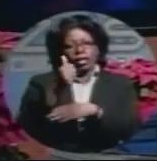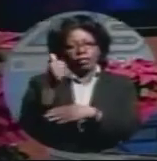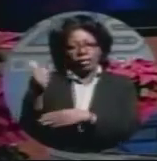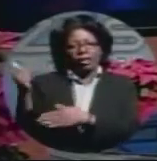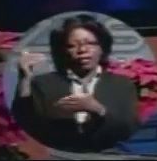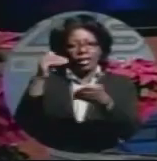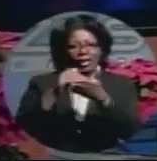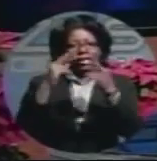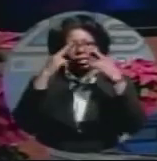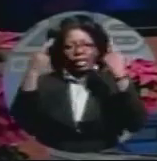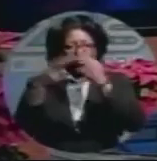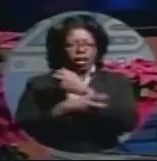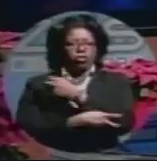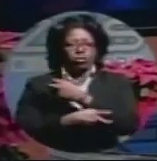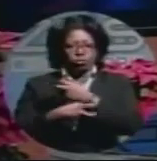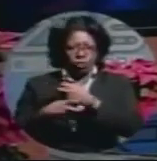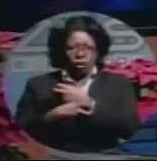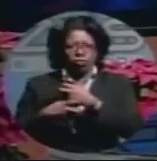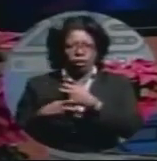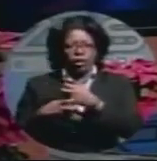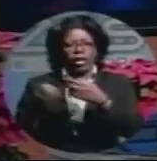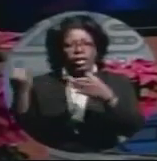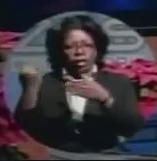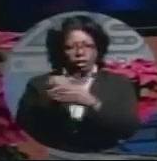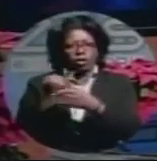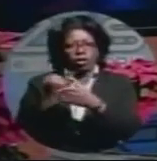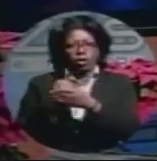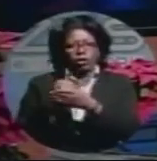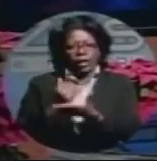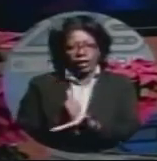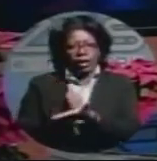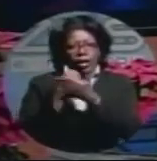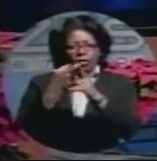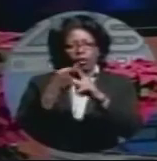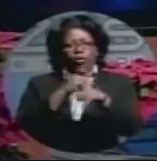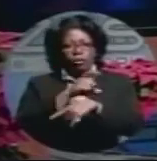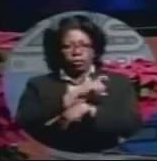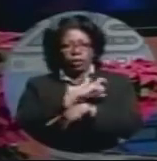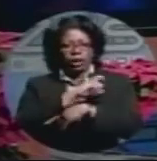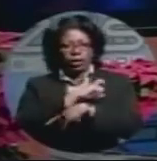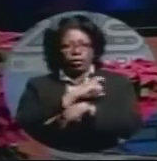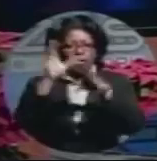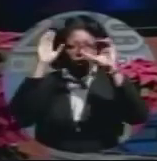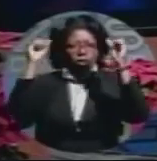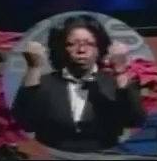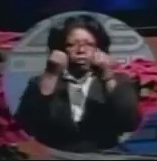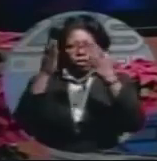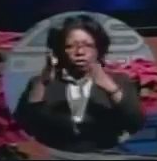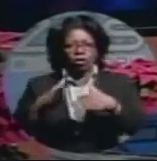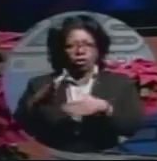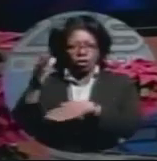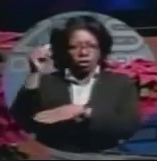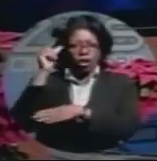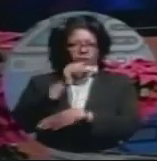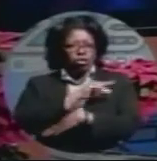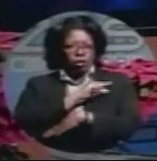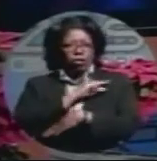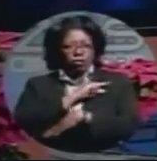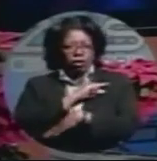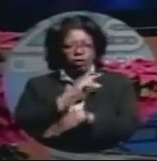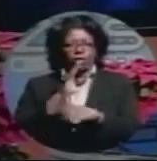against theft and armed robbery, and this includes getting the assistance from the police. Commissioner of Police Allison Green slayed on that.